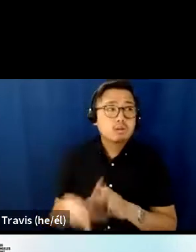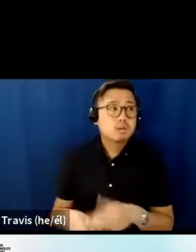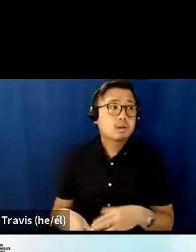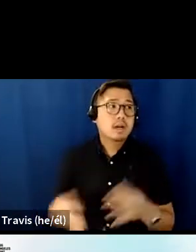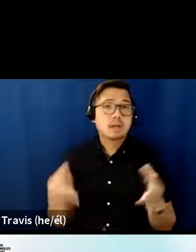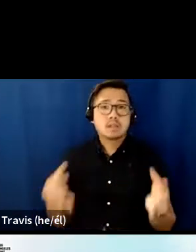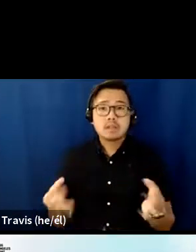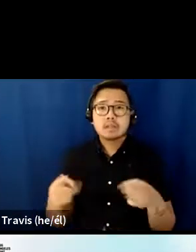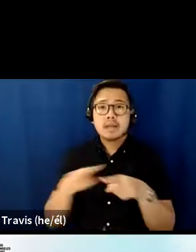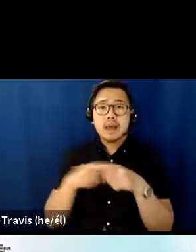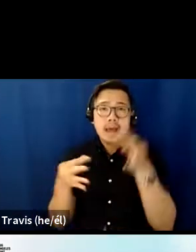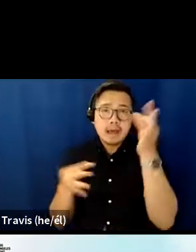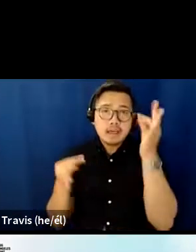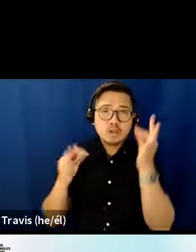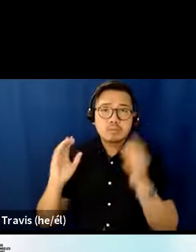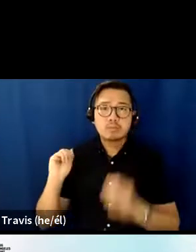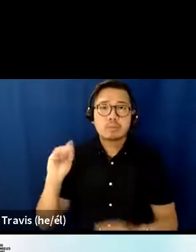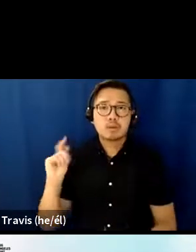acupuncture, to